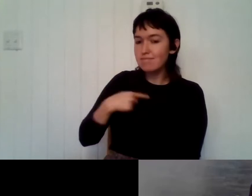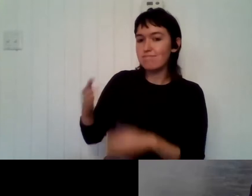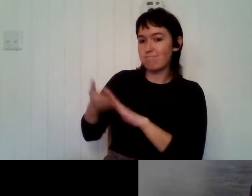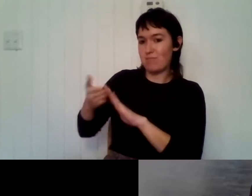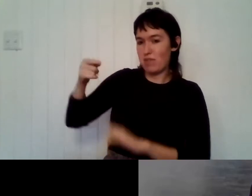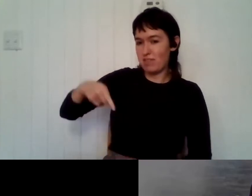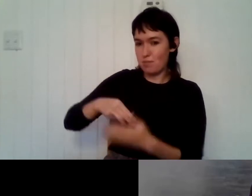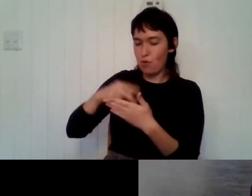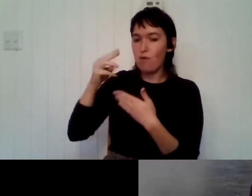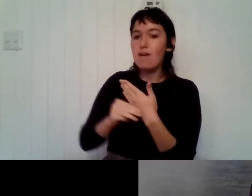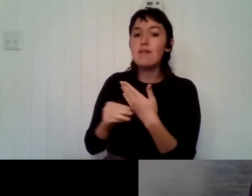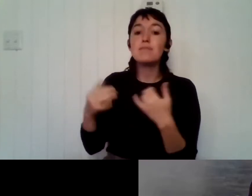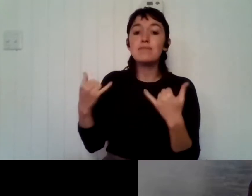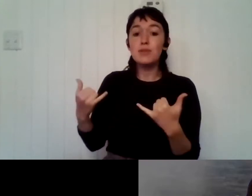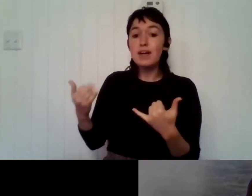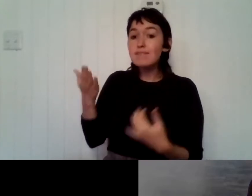be joined by Antonina